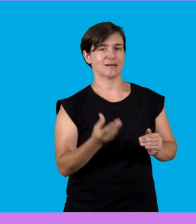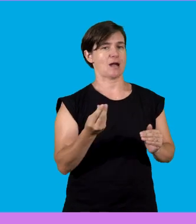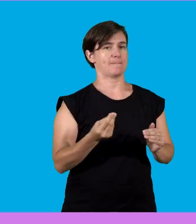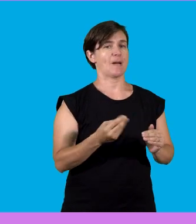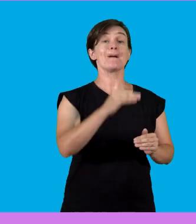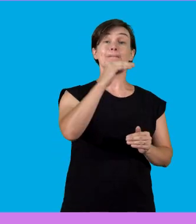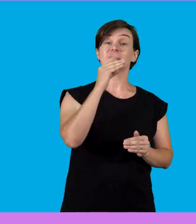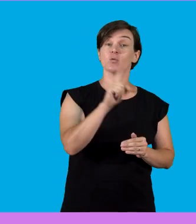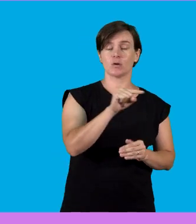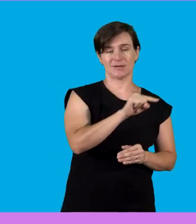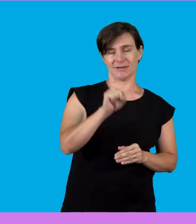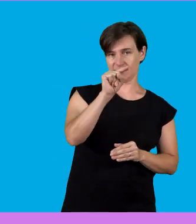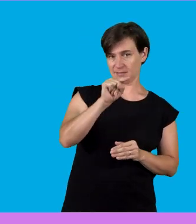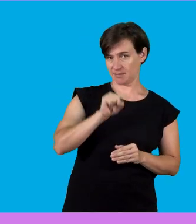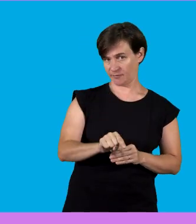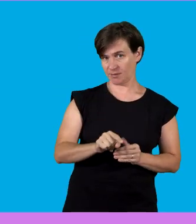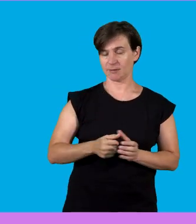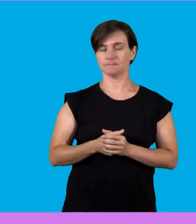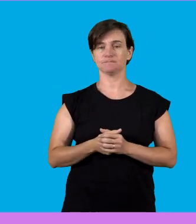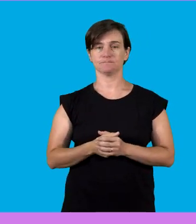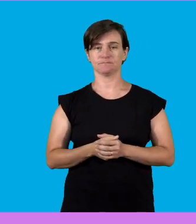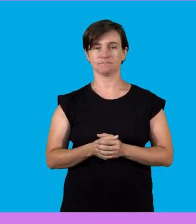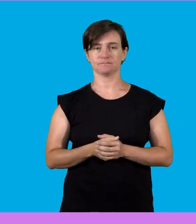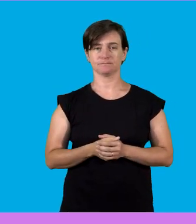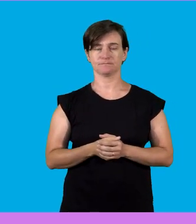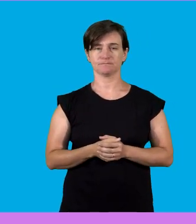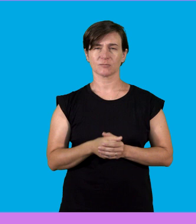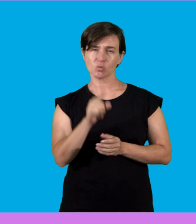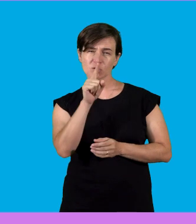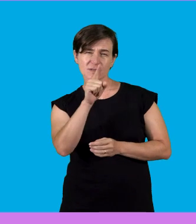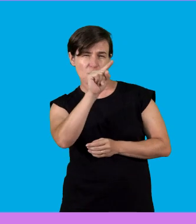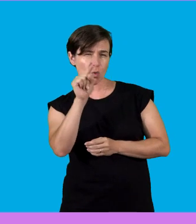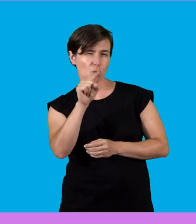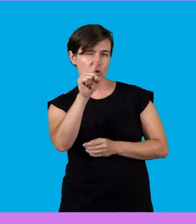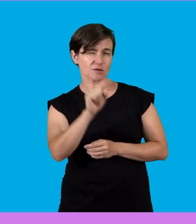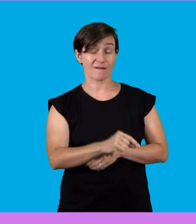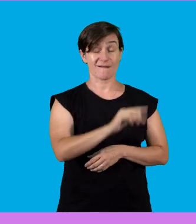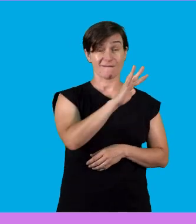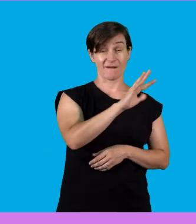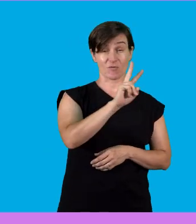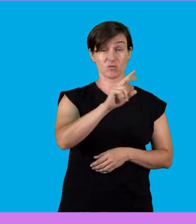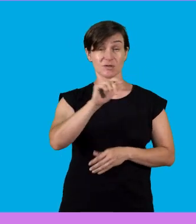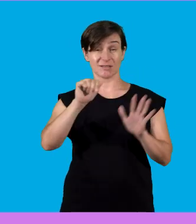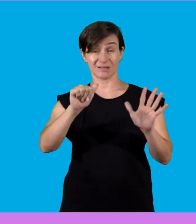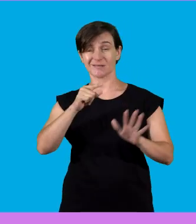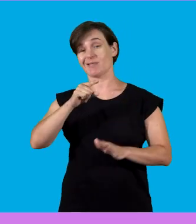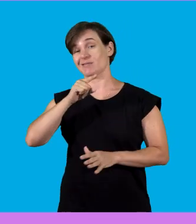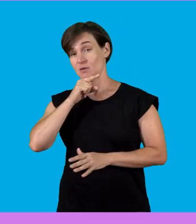Therefore, we will divide. So then, let's do the question.